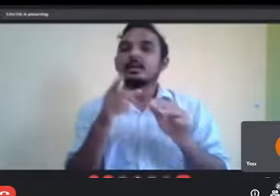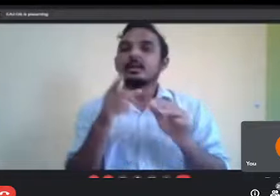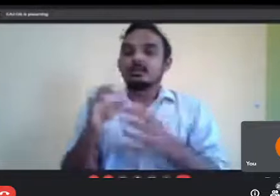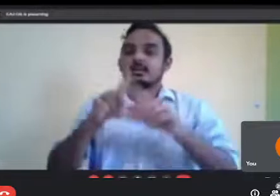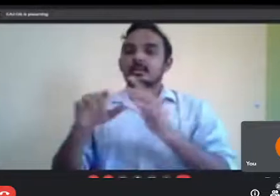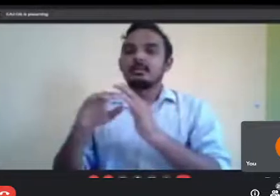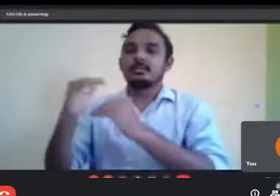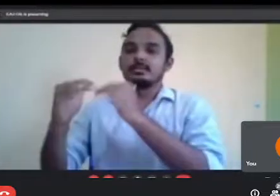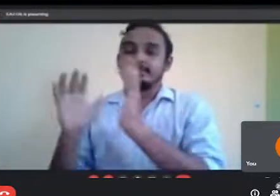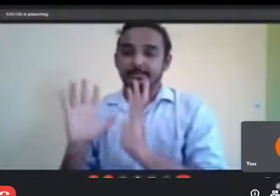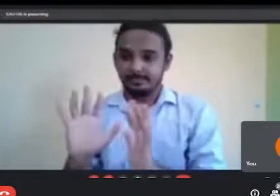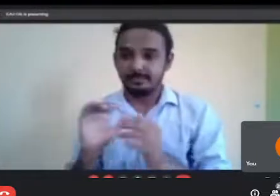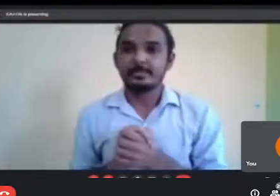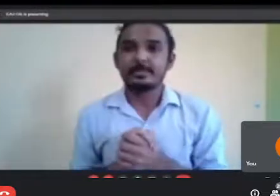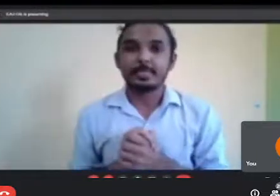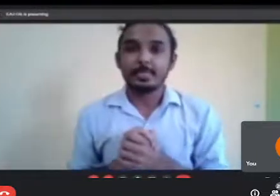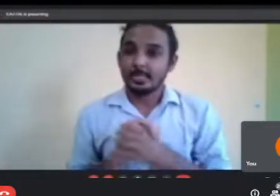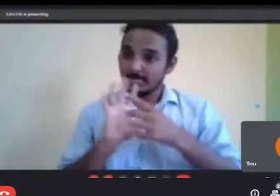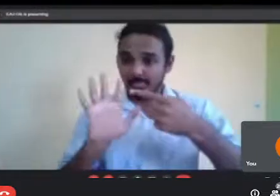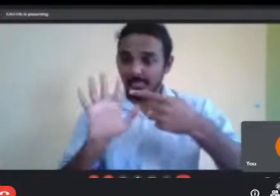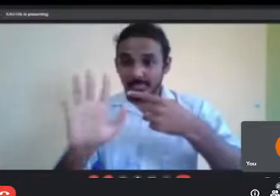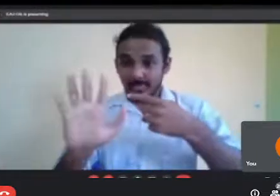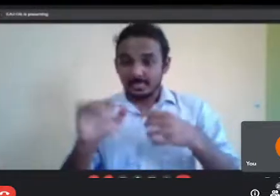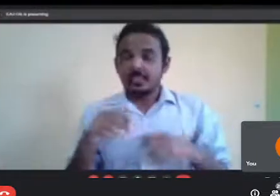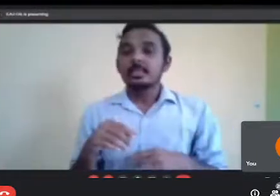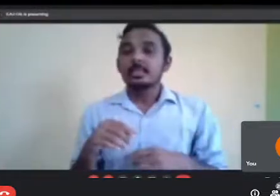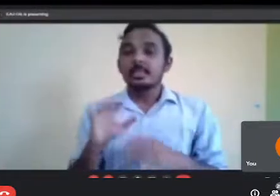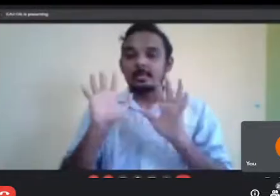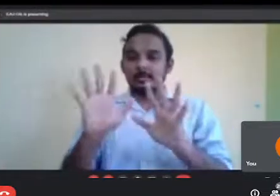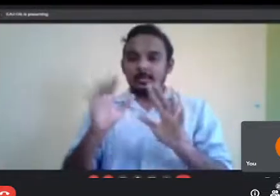not for adult language learners.